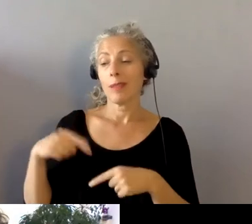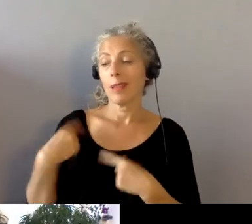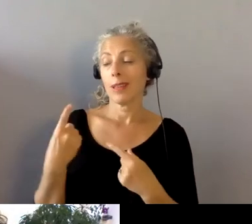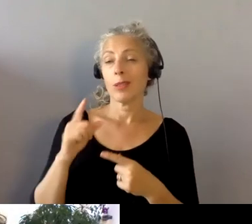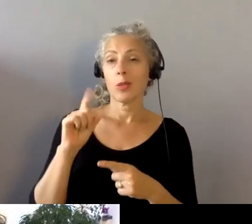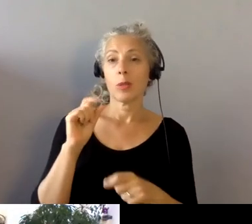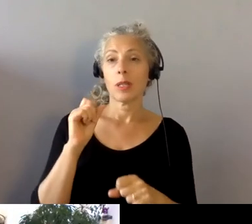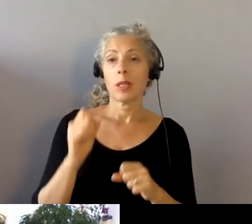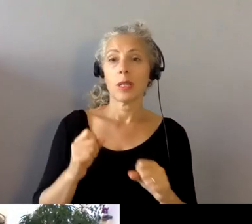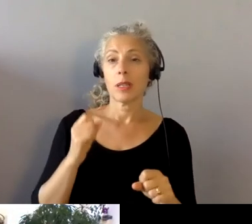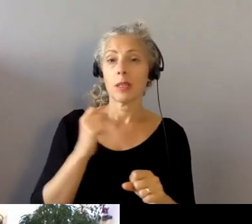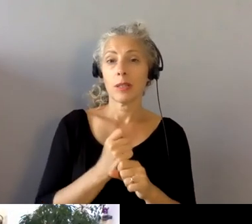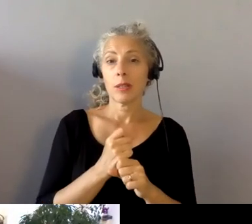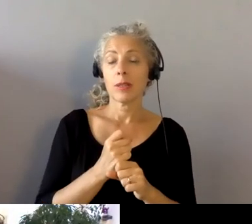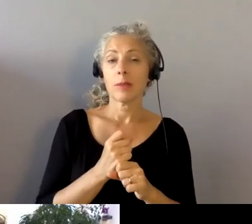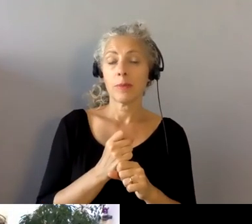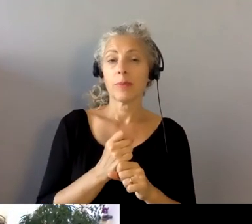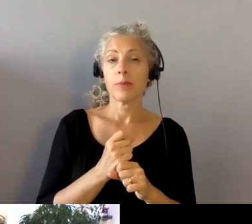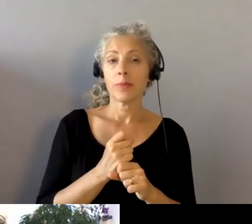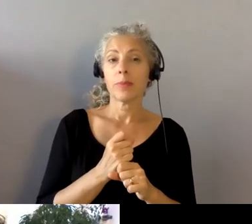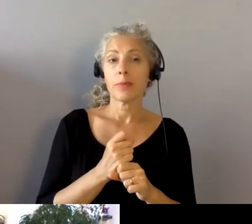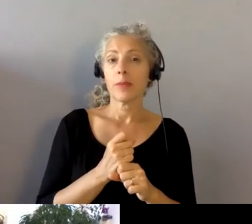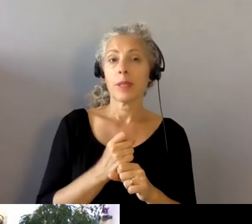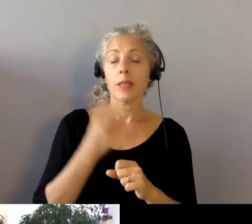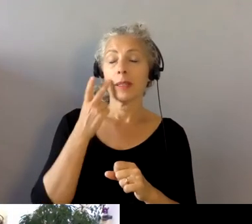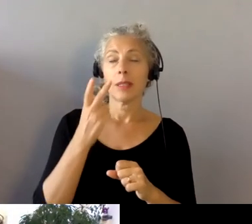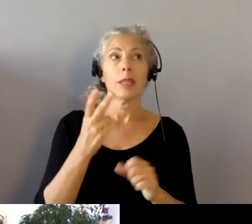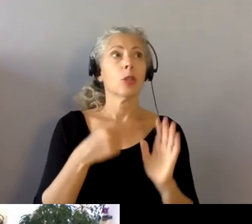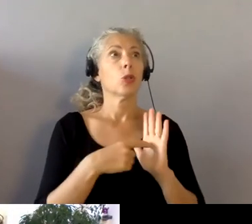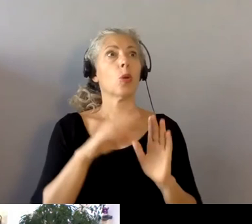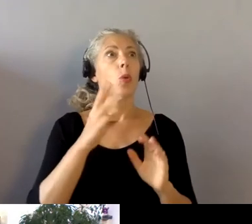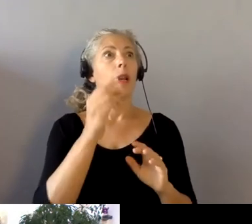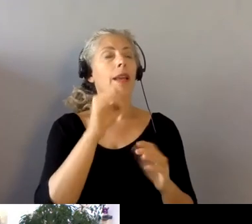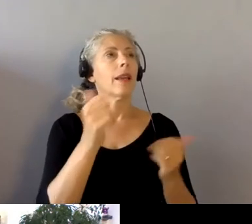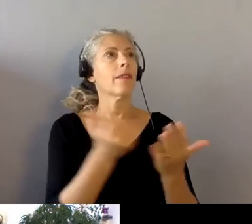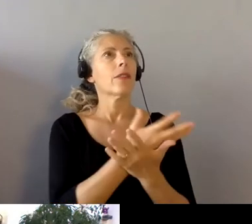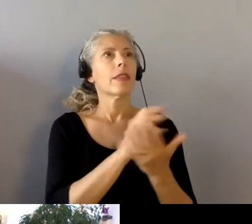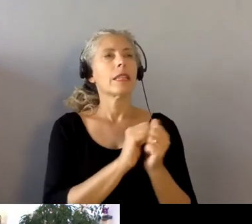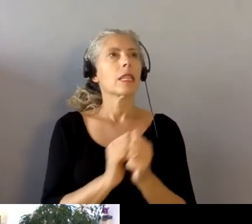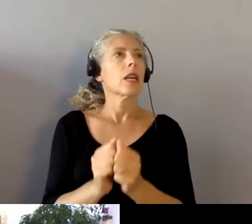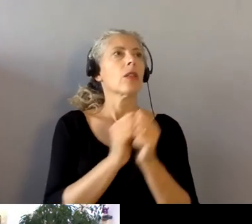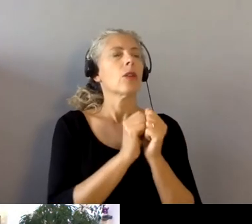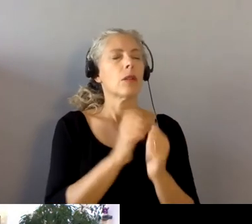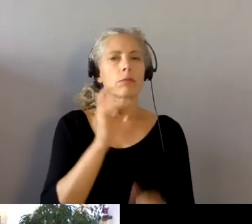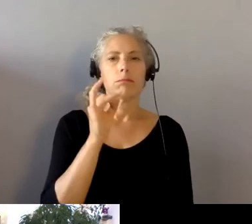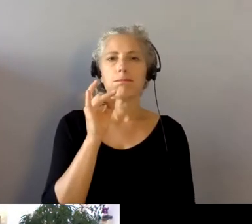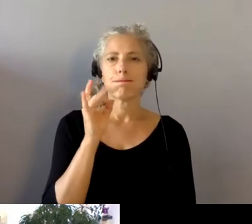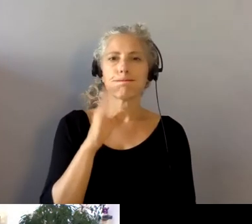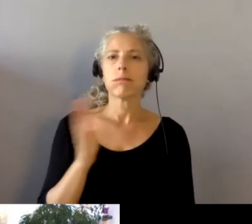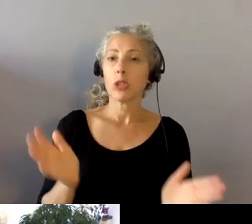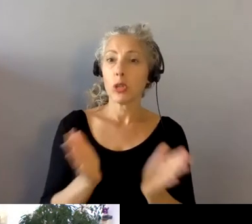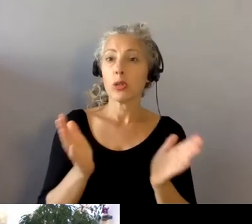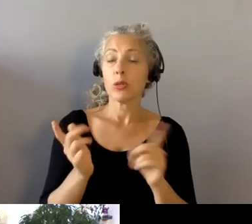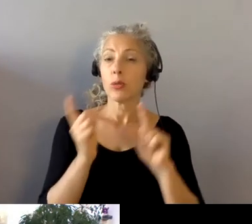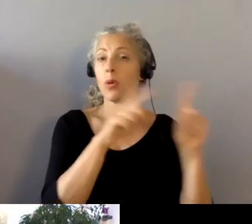years. Really seeing the show at the Whitney and being able to see all of that together, really incredible. So again, really encourage everyone to do